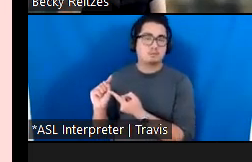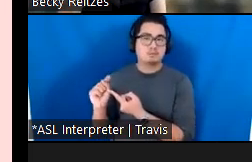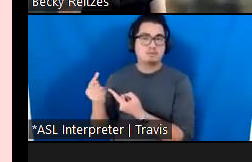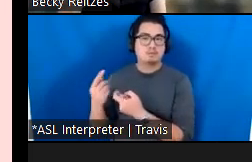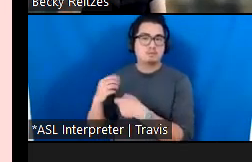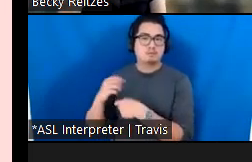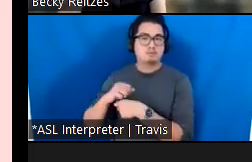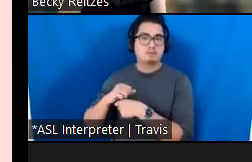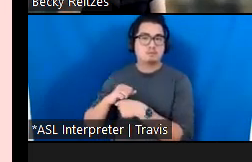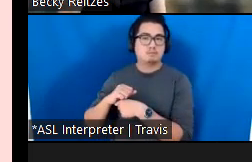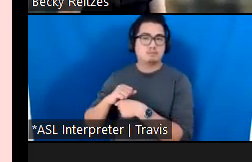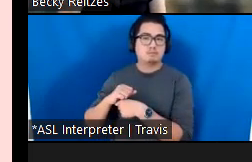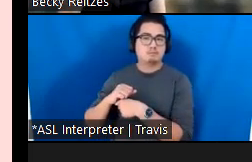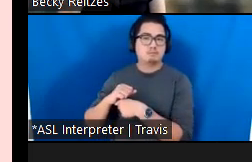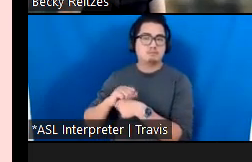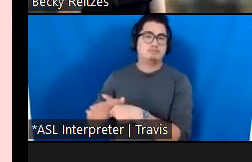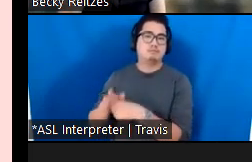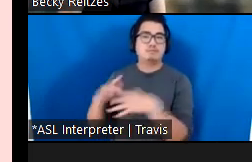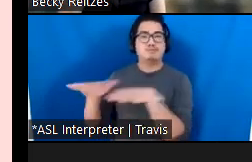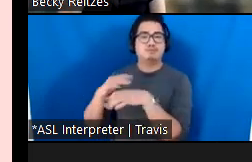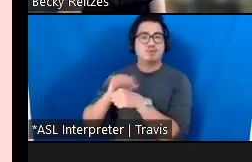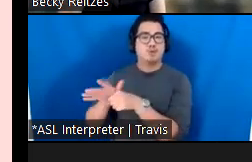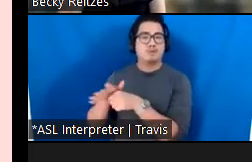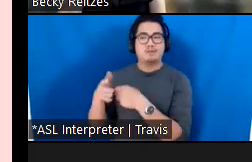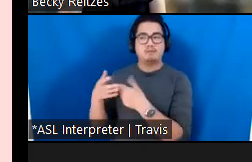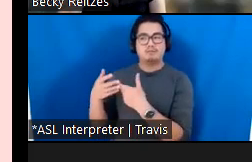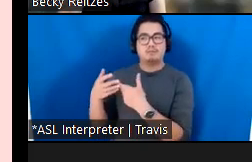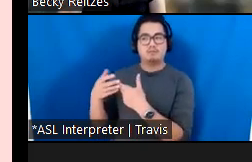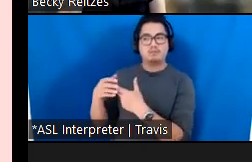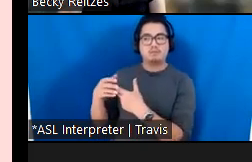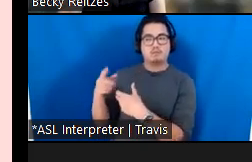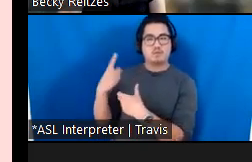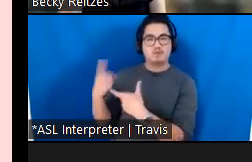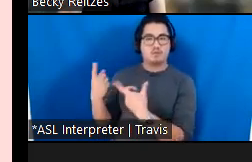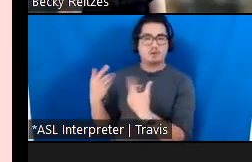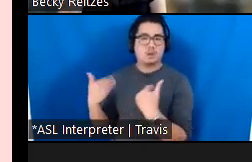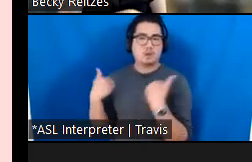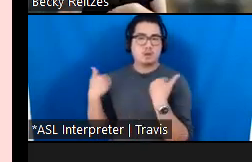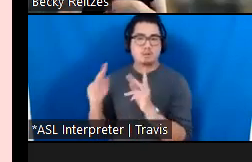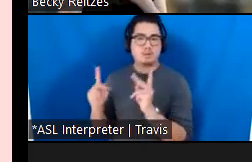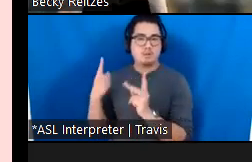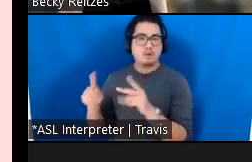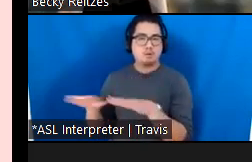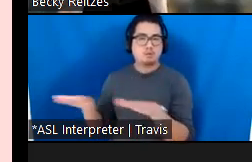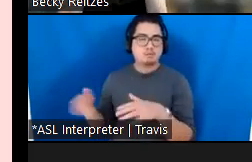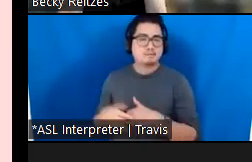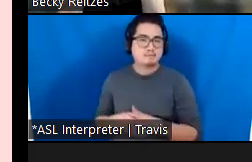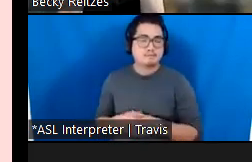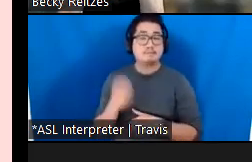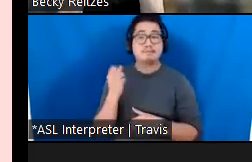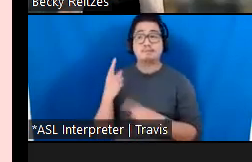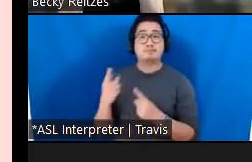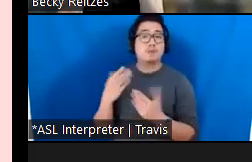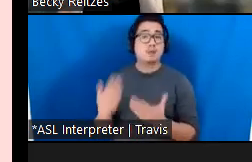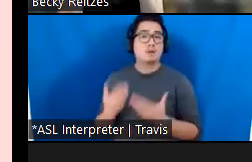among children and young people. So again, the state guidance is to get vaccinated